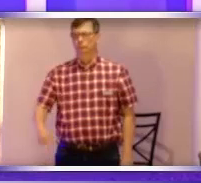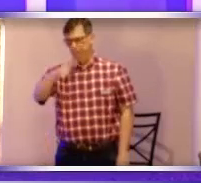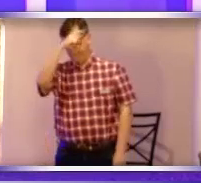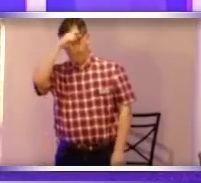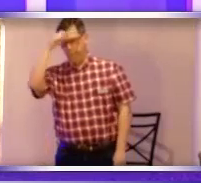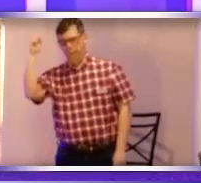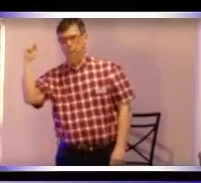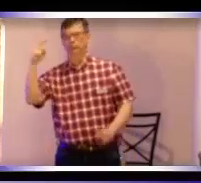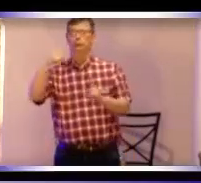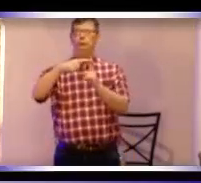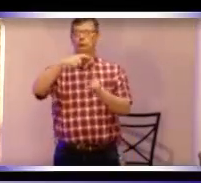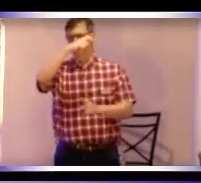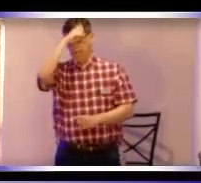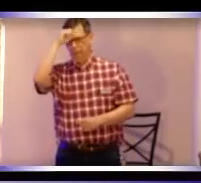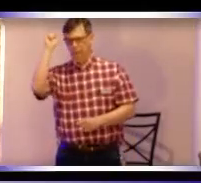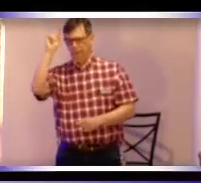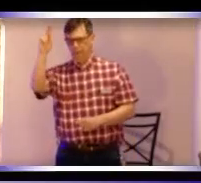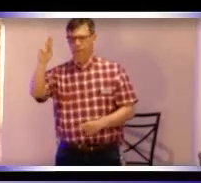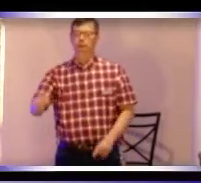Remembering to Remember.